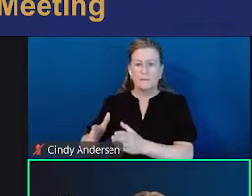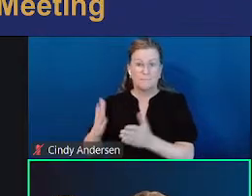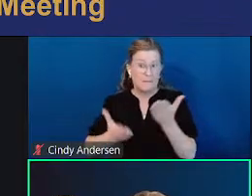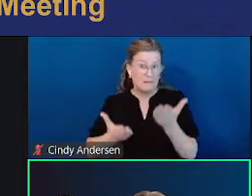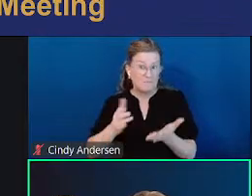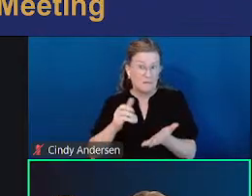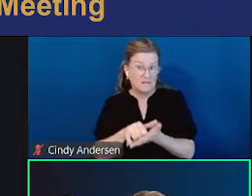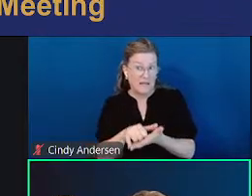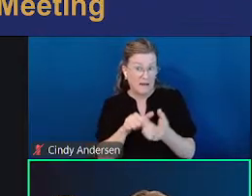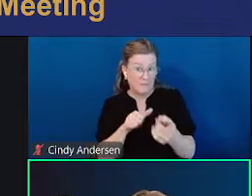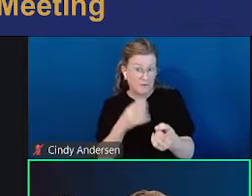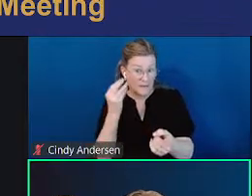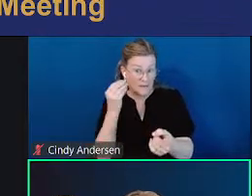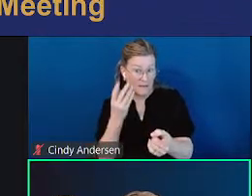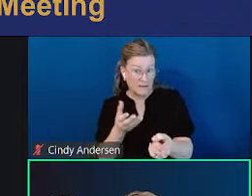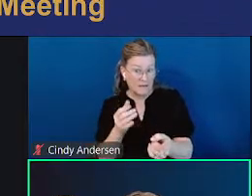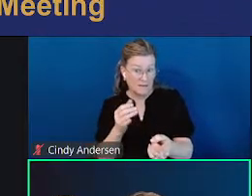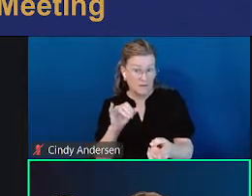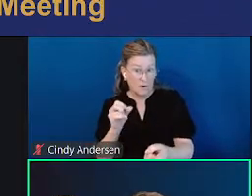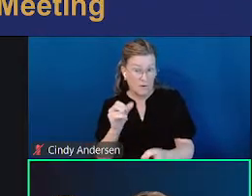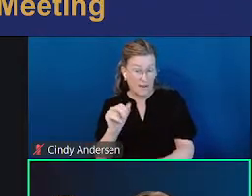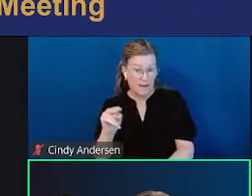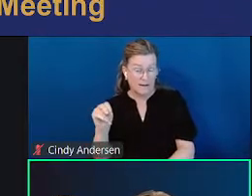is that kind of what you're thinking, Joanne?